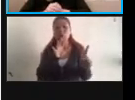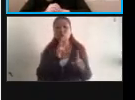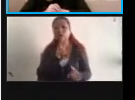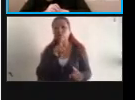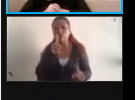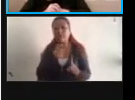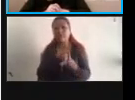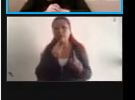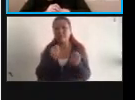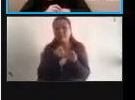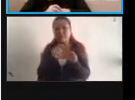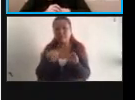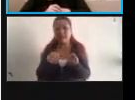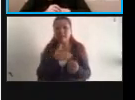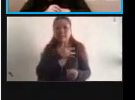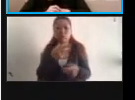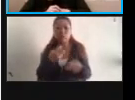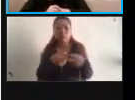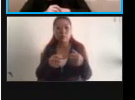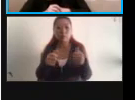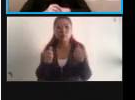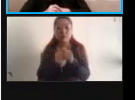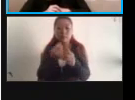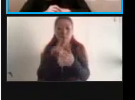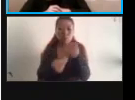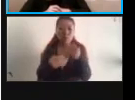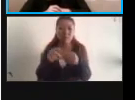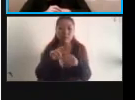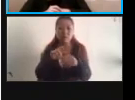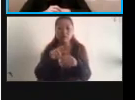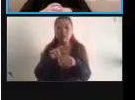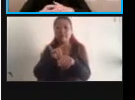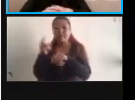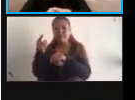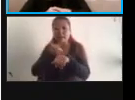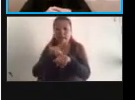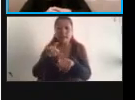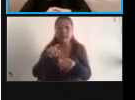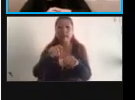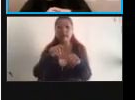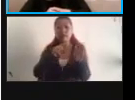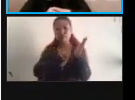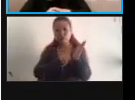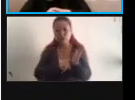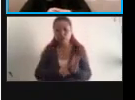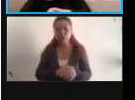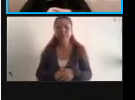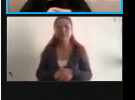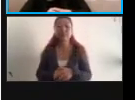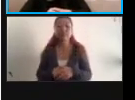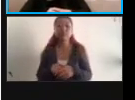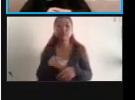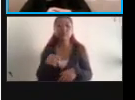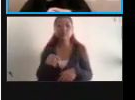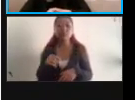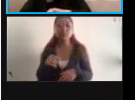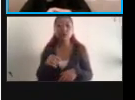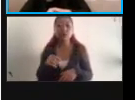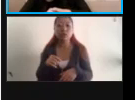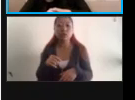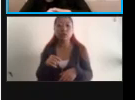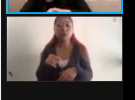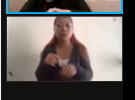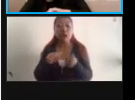that have been noted in both spaceflight and analogs. Anecdotal evidence has suggested that subgrouping and alienation can form around